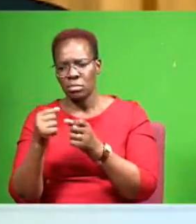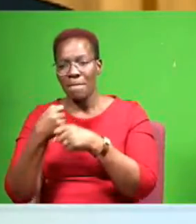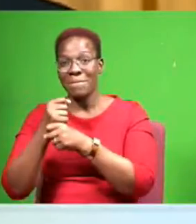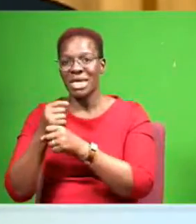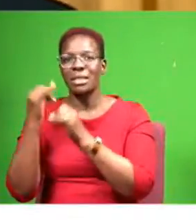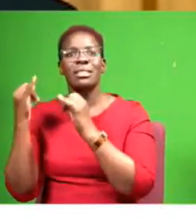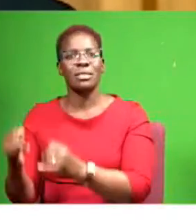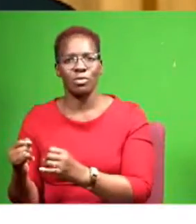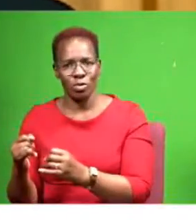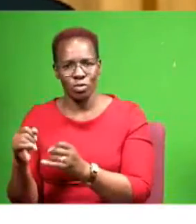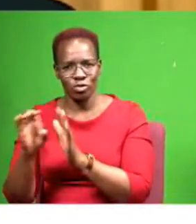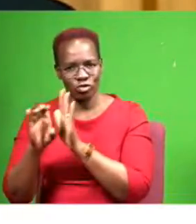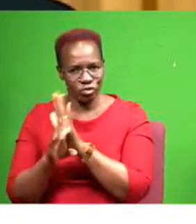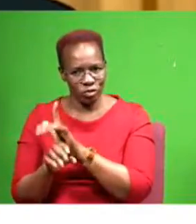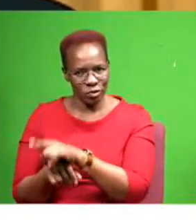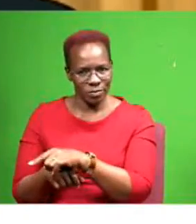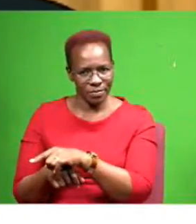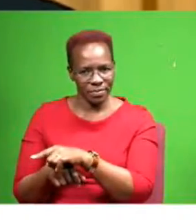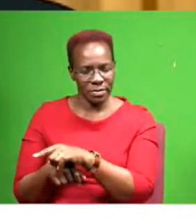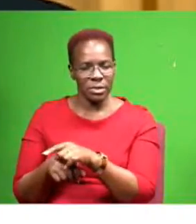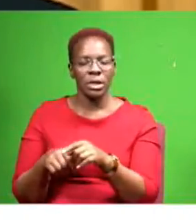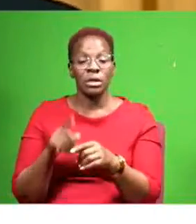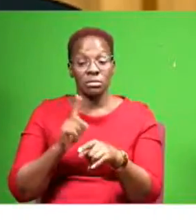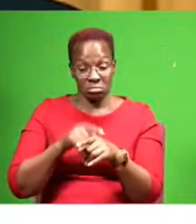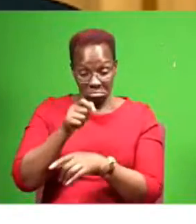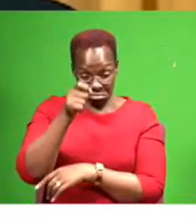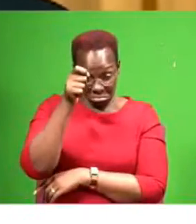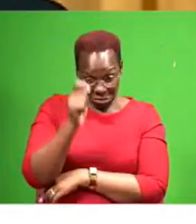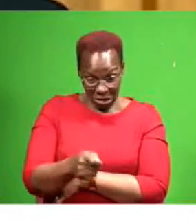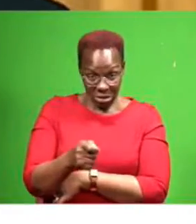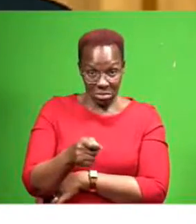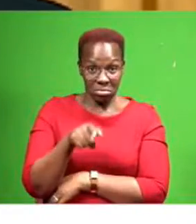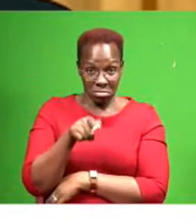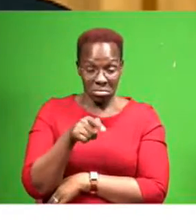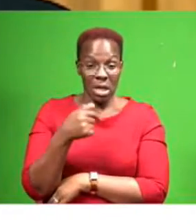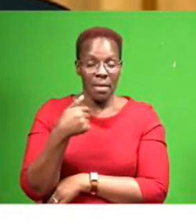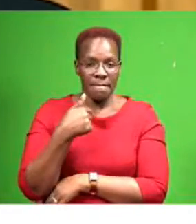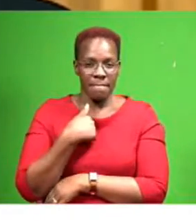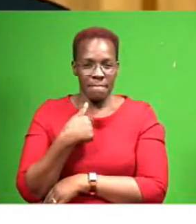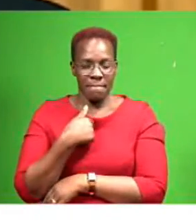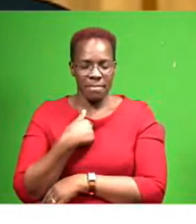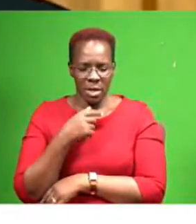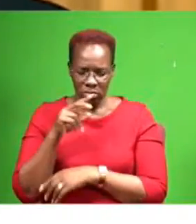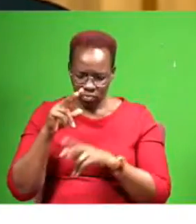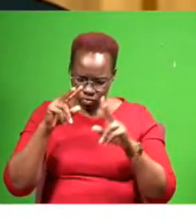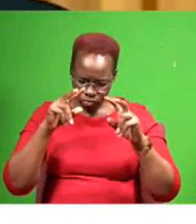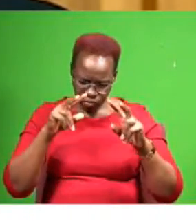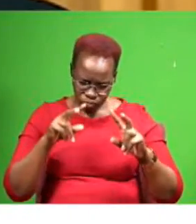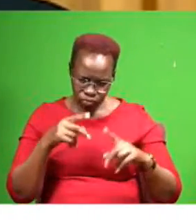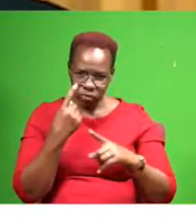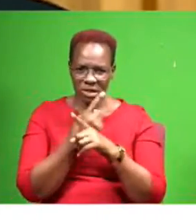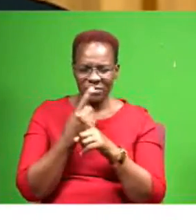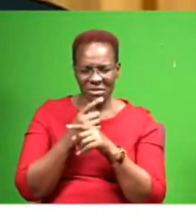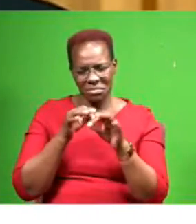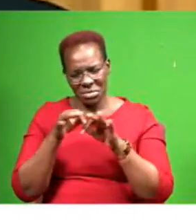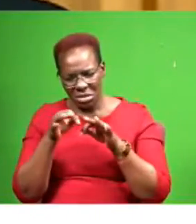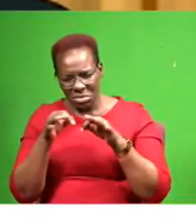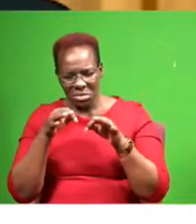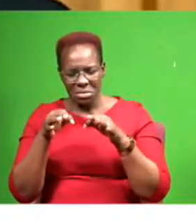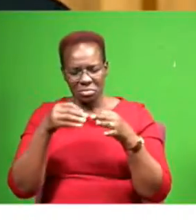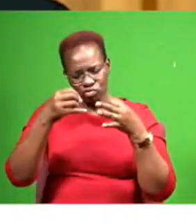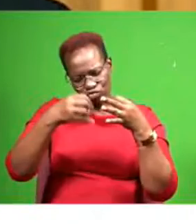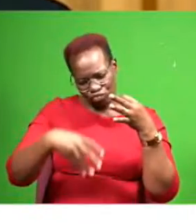Constitution. In the judgment, I have looked at several definitions of